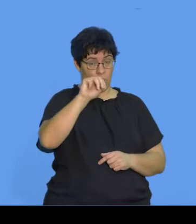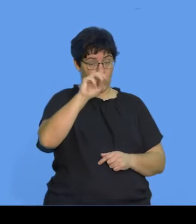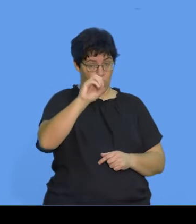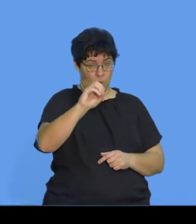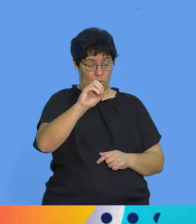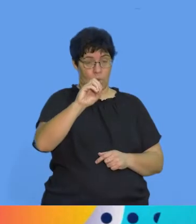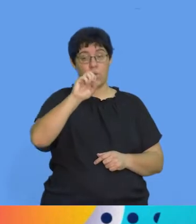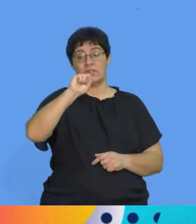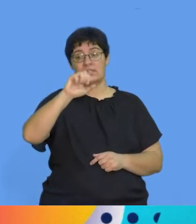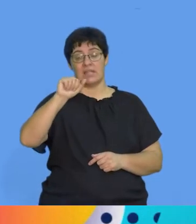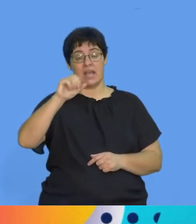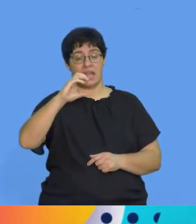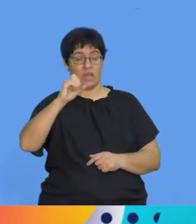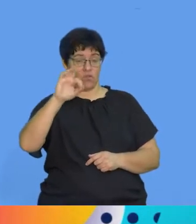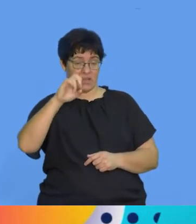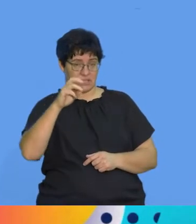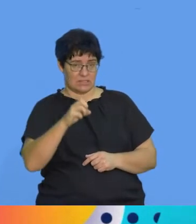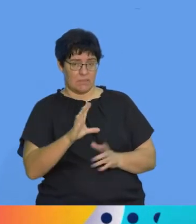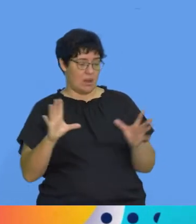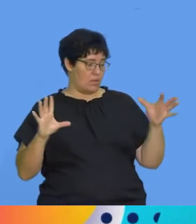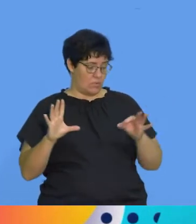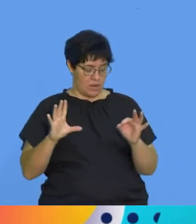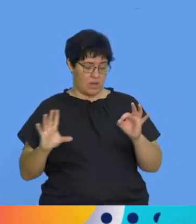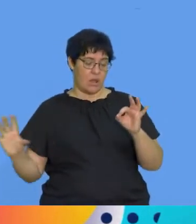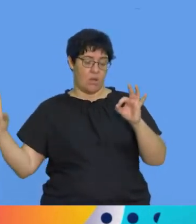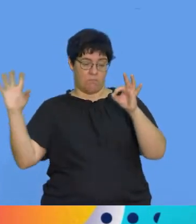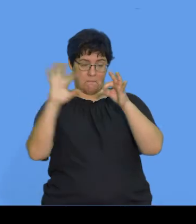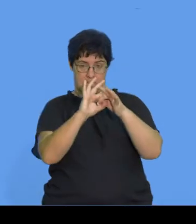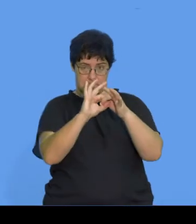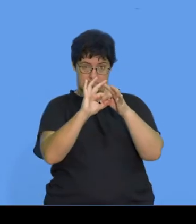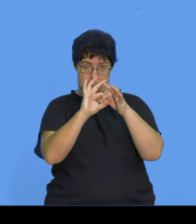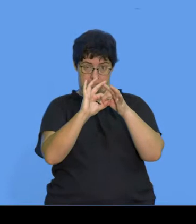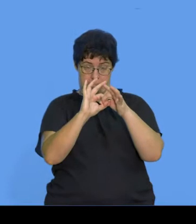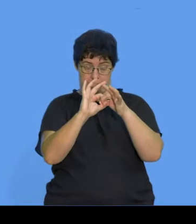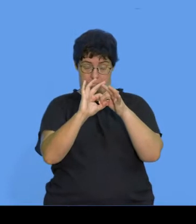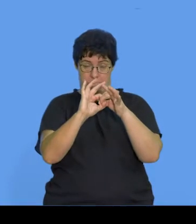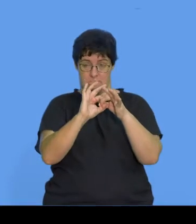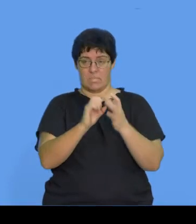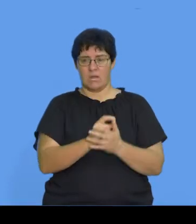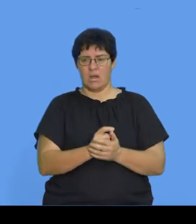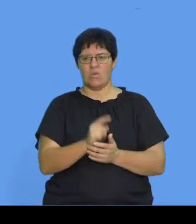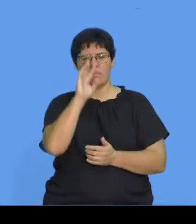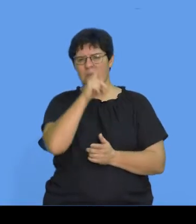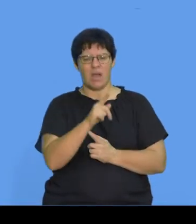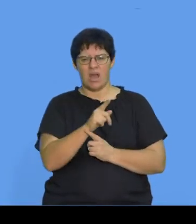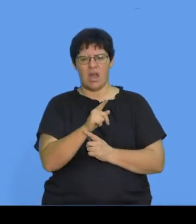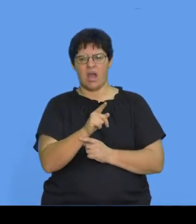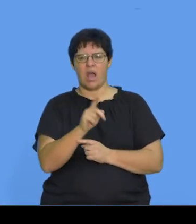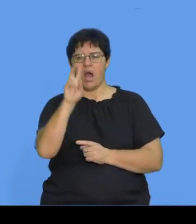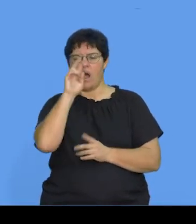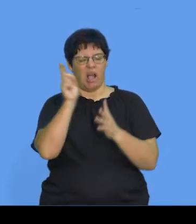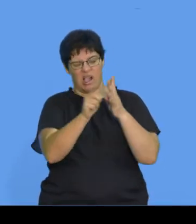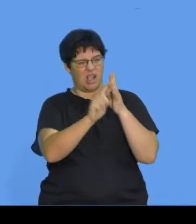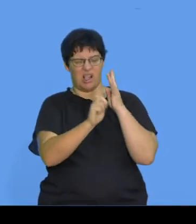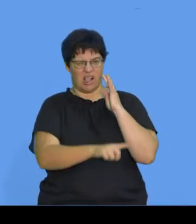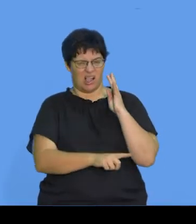them, and we join it to another one? So have a look, all right? So you remember I said to you, you don't have to look at all